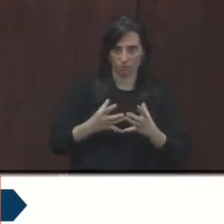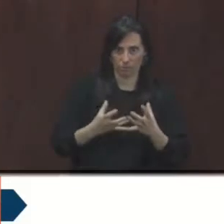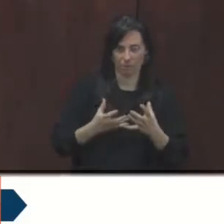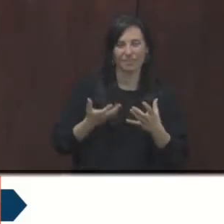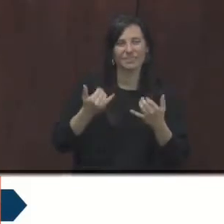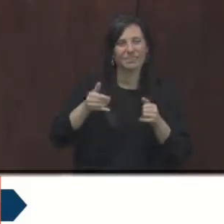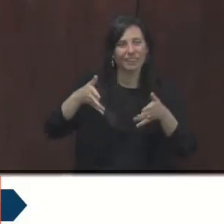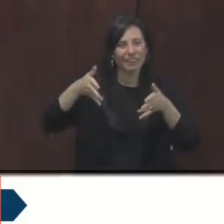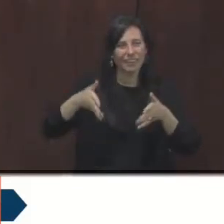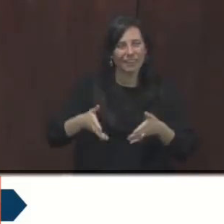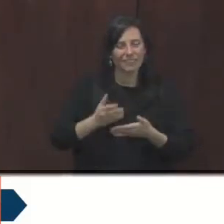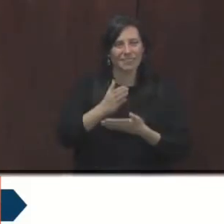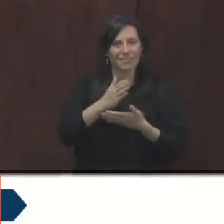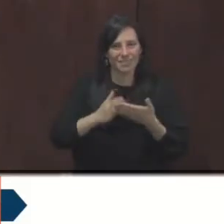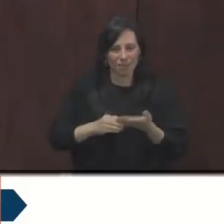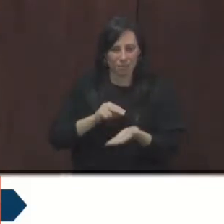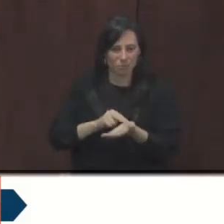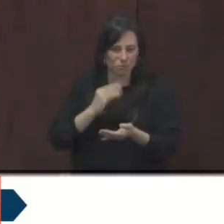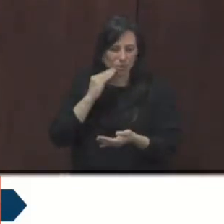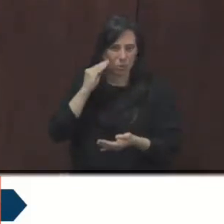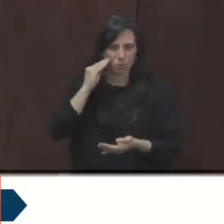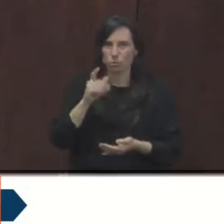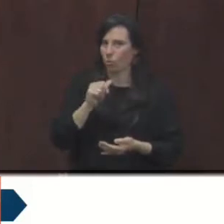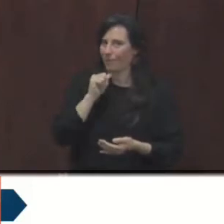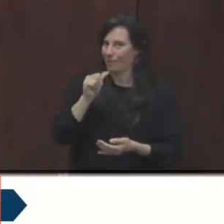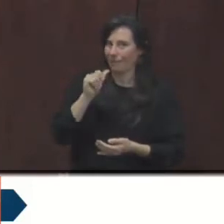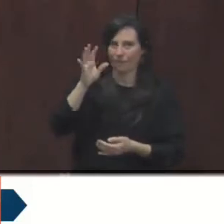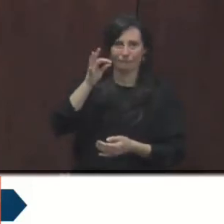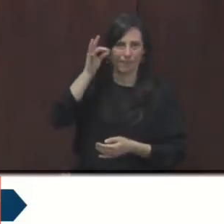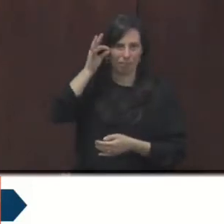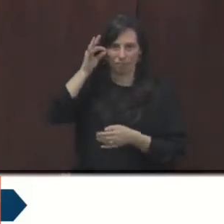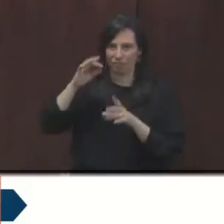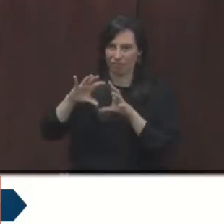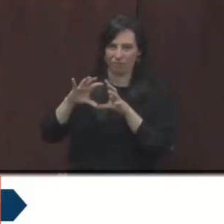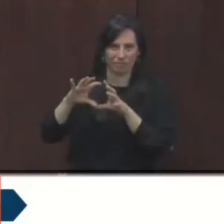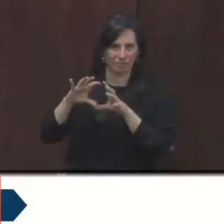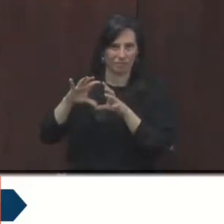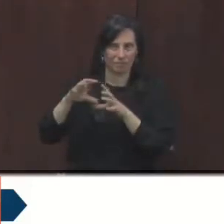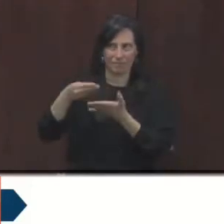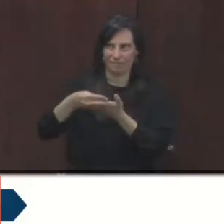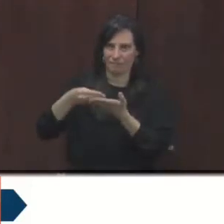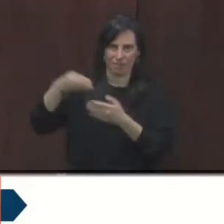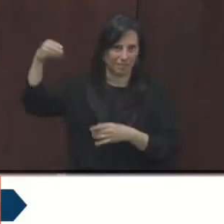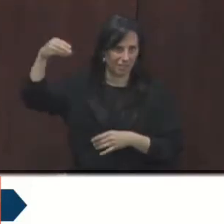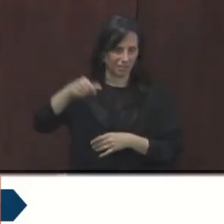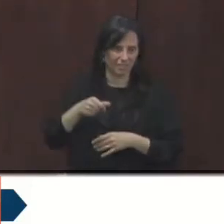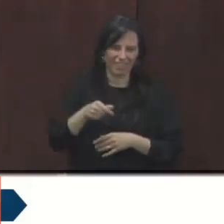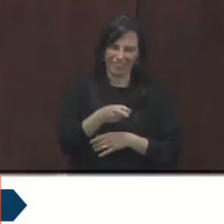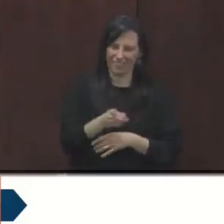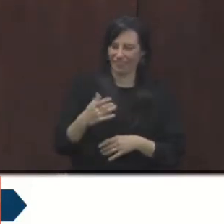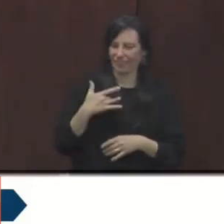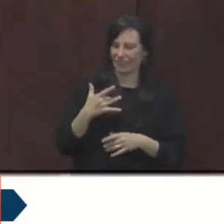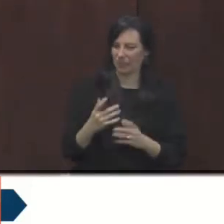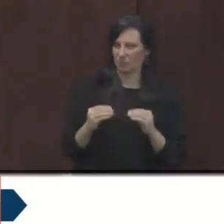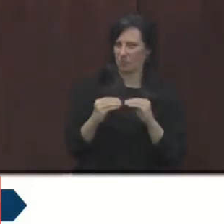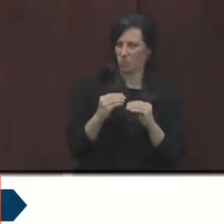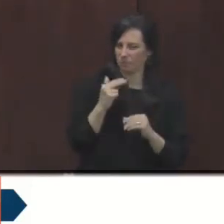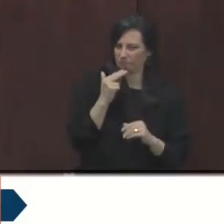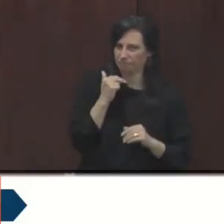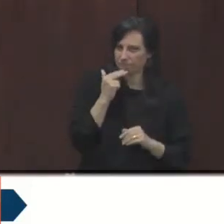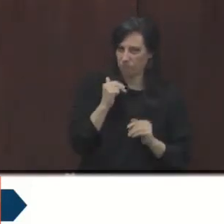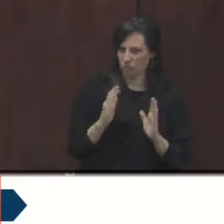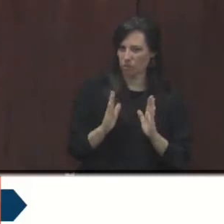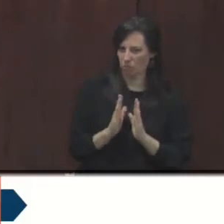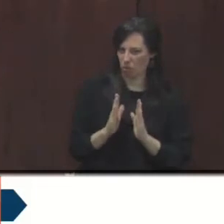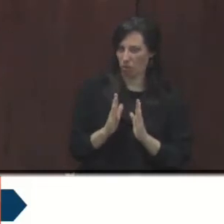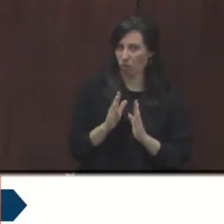non-federally enrolled long-term care facilities, many of them smaller in nature, that will be the local health department's